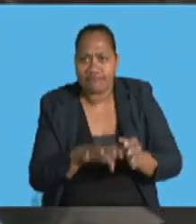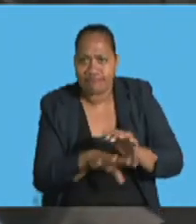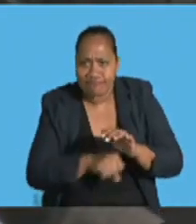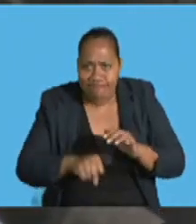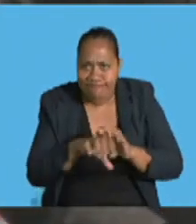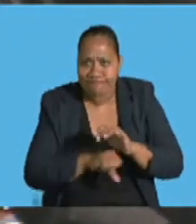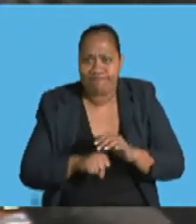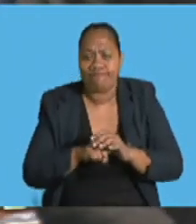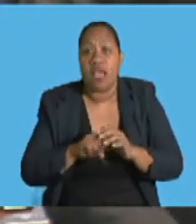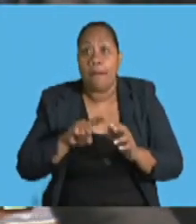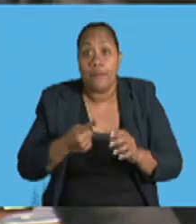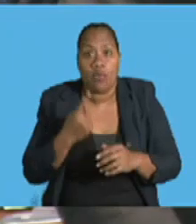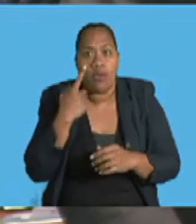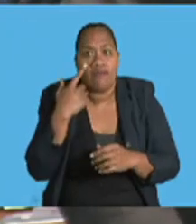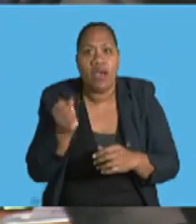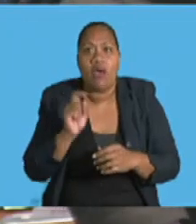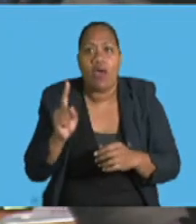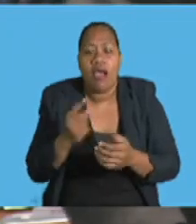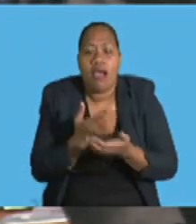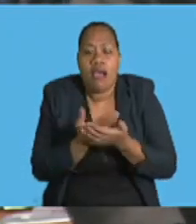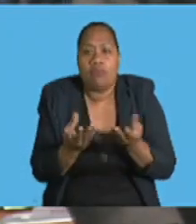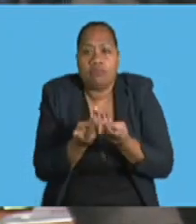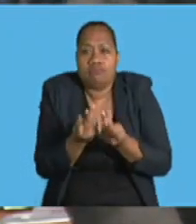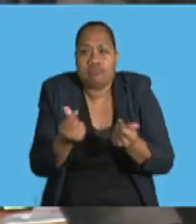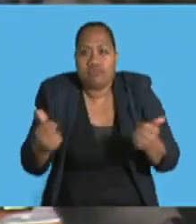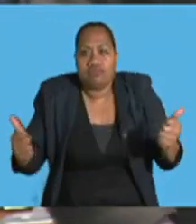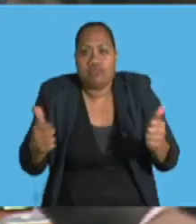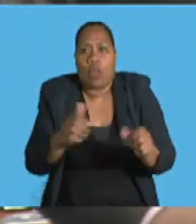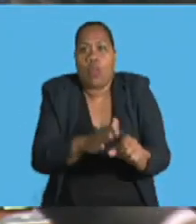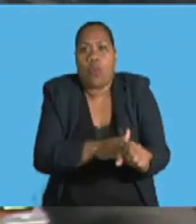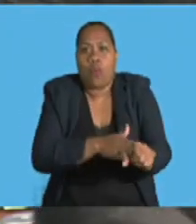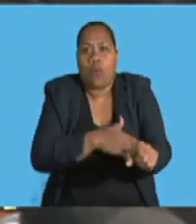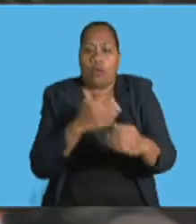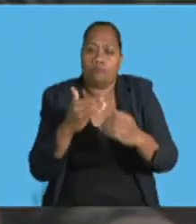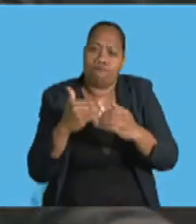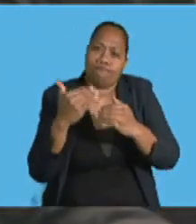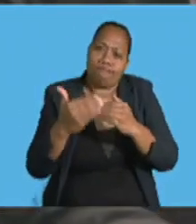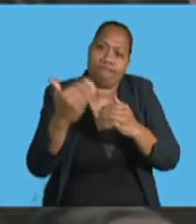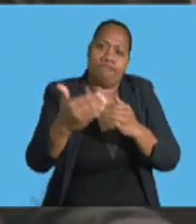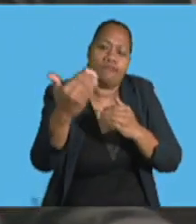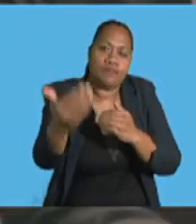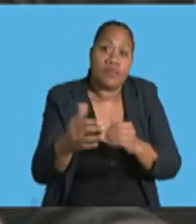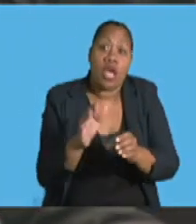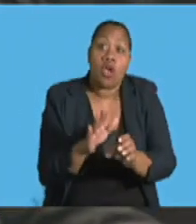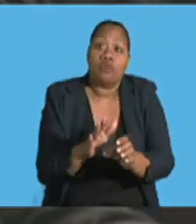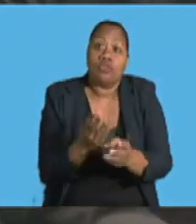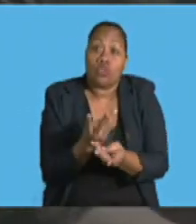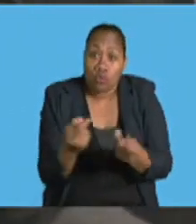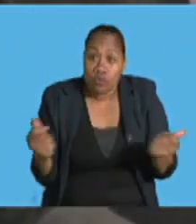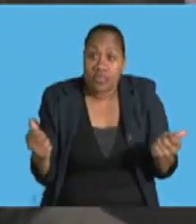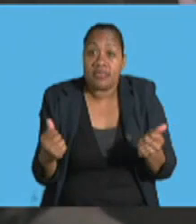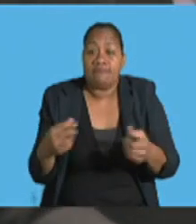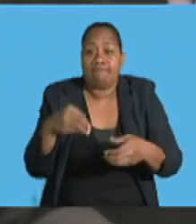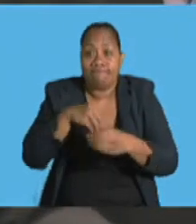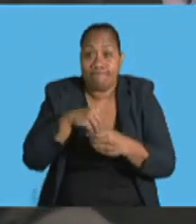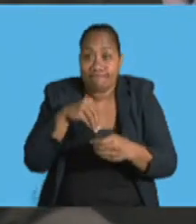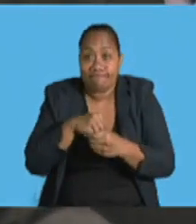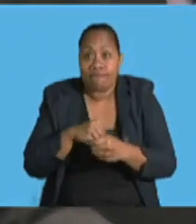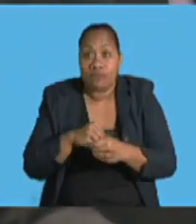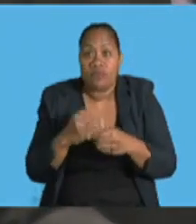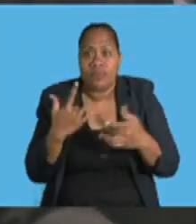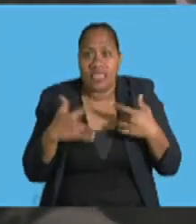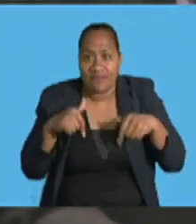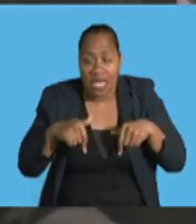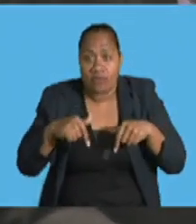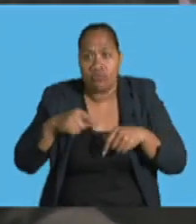workable and long-term solutions as well. Solutions that include improving lighting in Suva